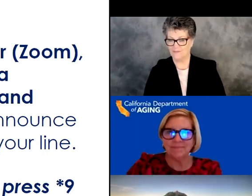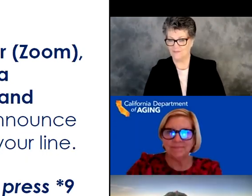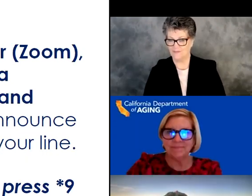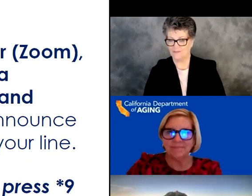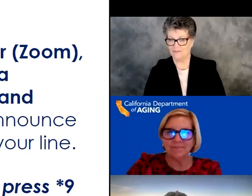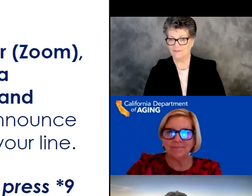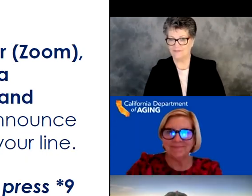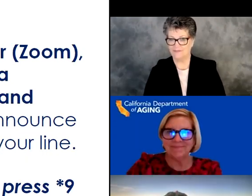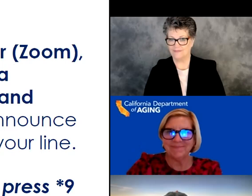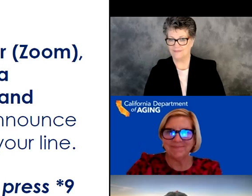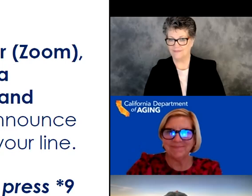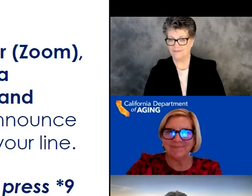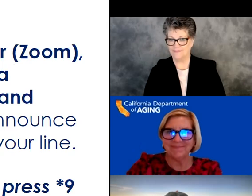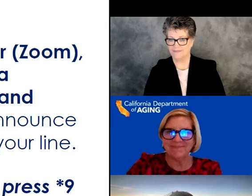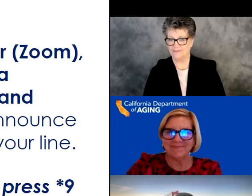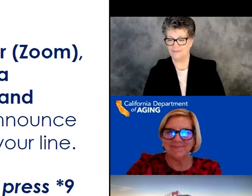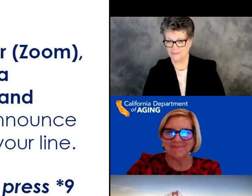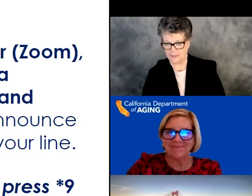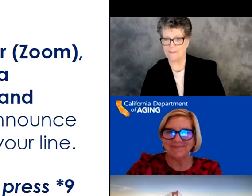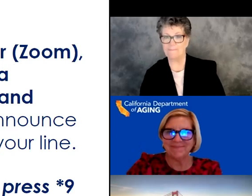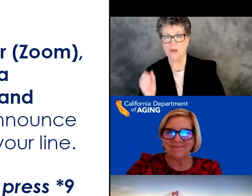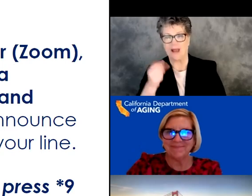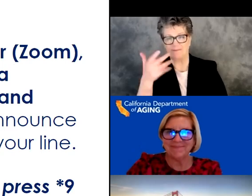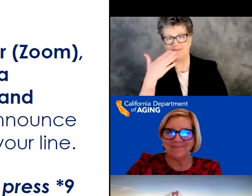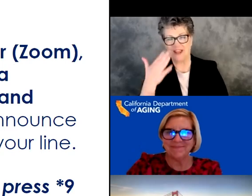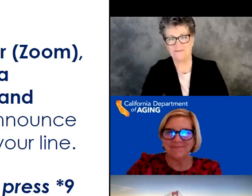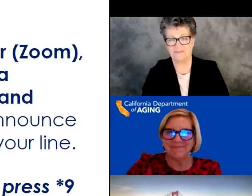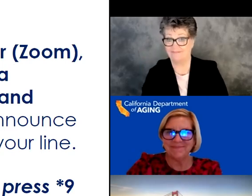Yeah, yes, that's correct. You have understood correctly, yes. Okay, thank you.